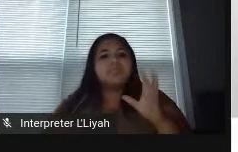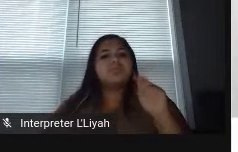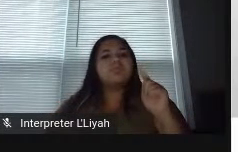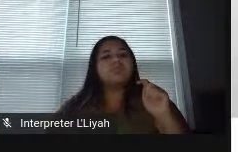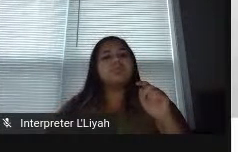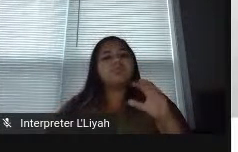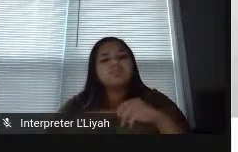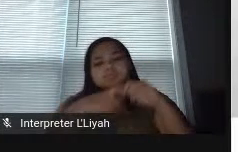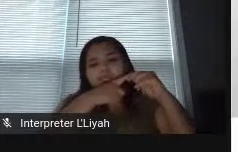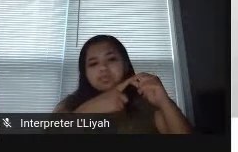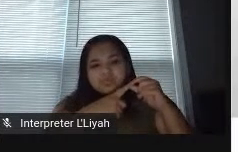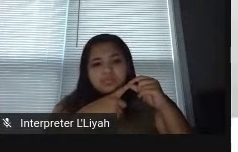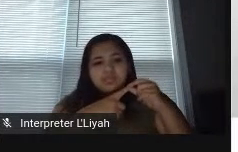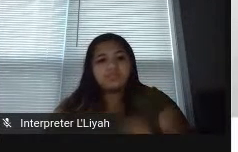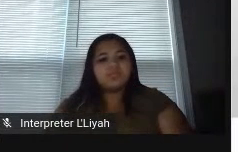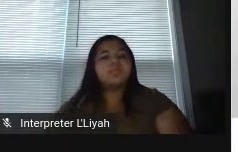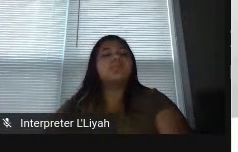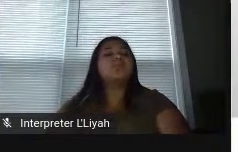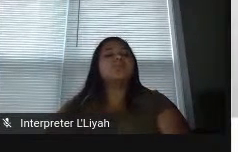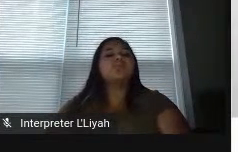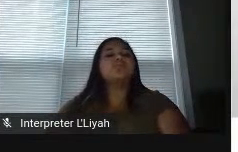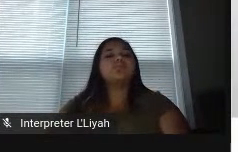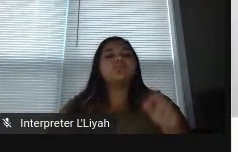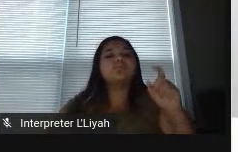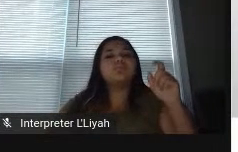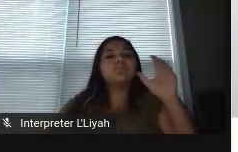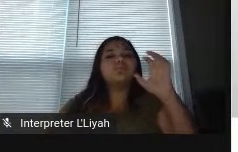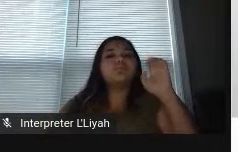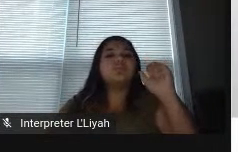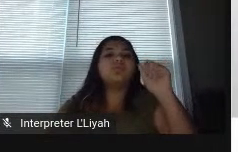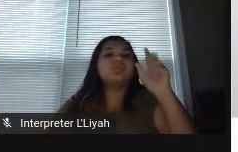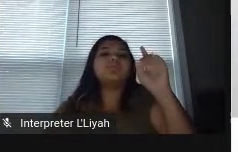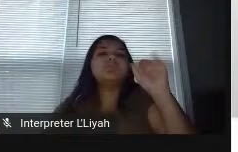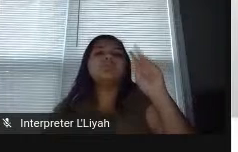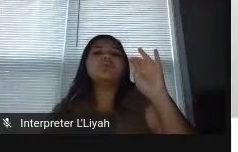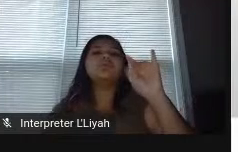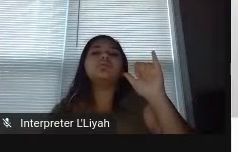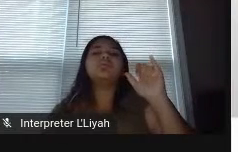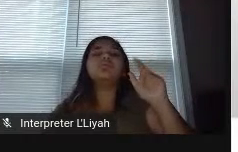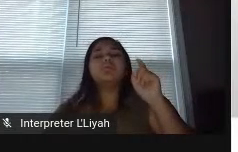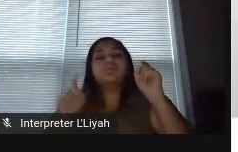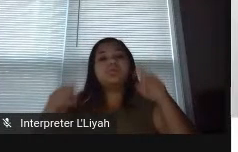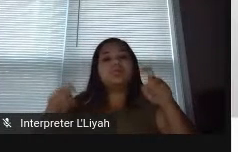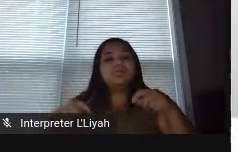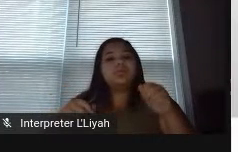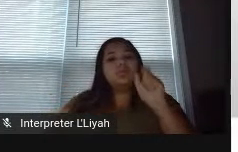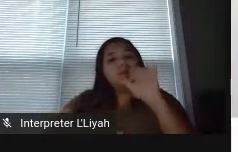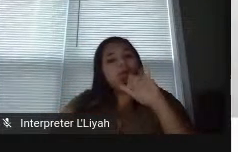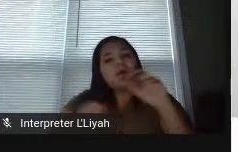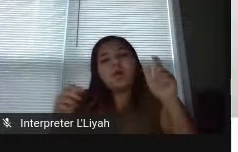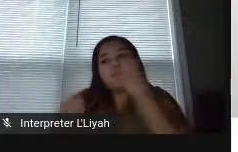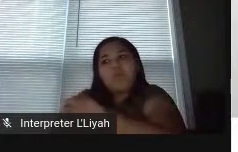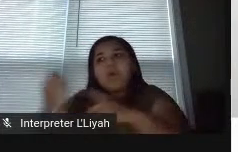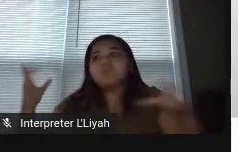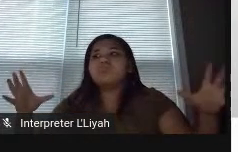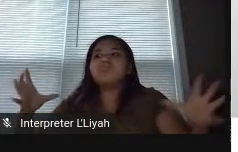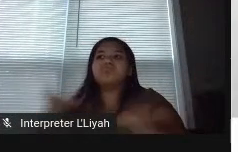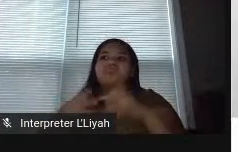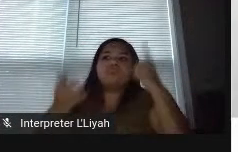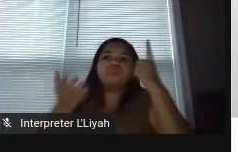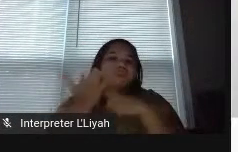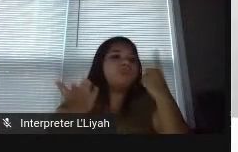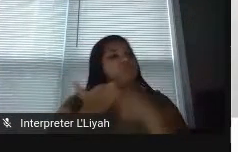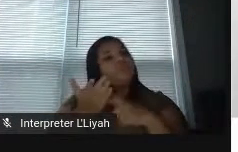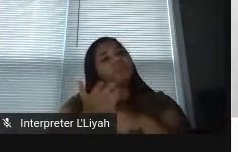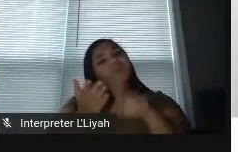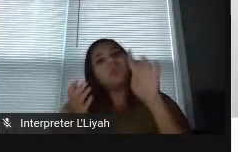a special eligibility meeting. So that's when everybody gets together. They talk